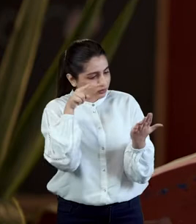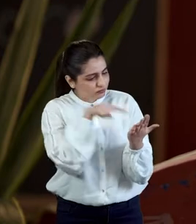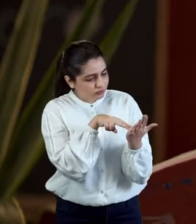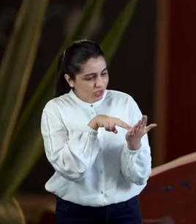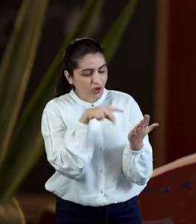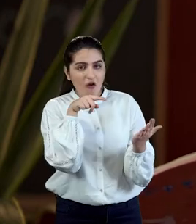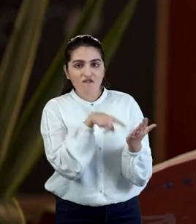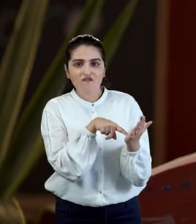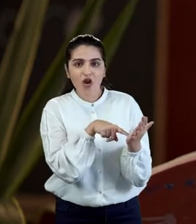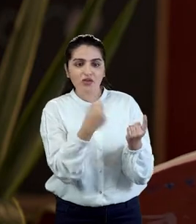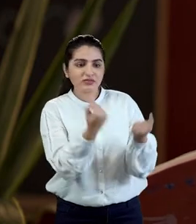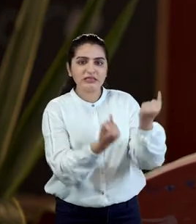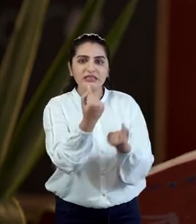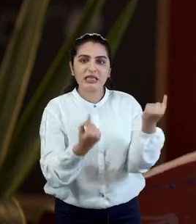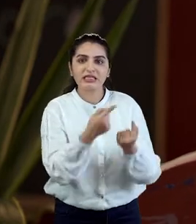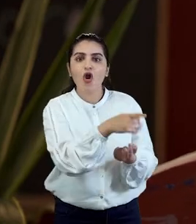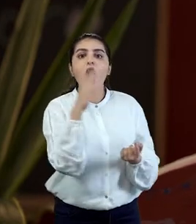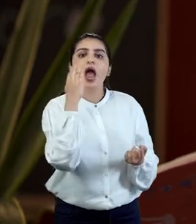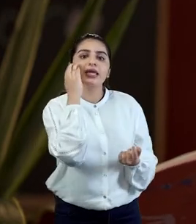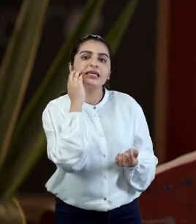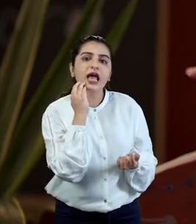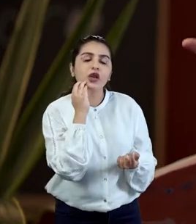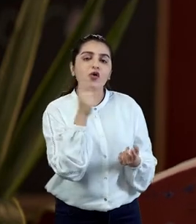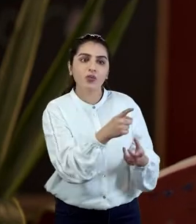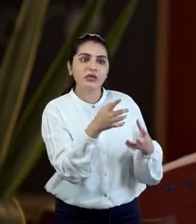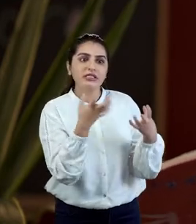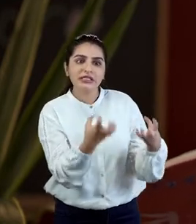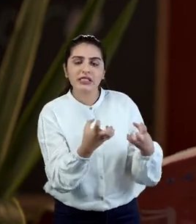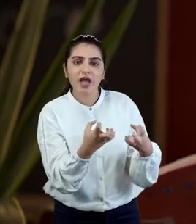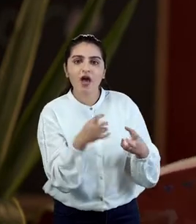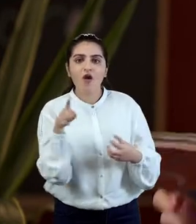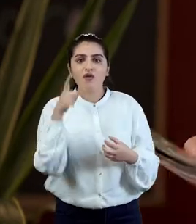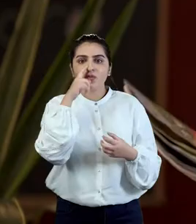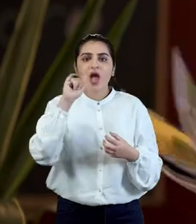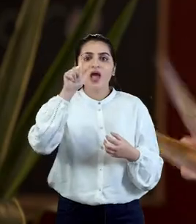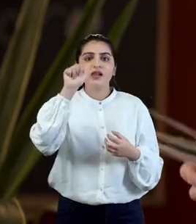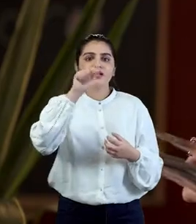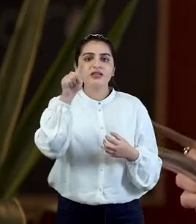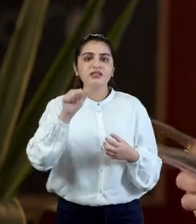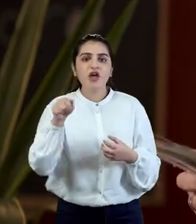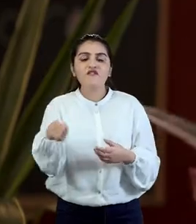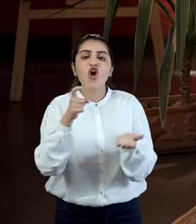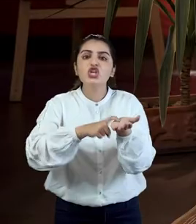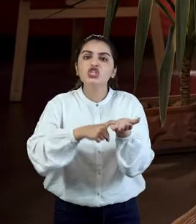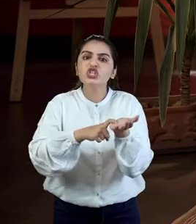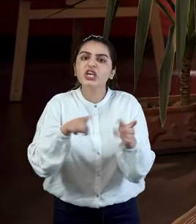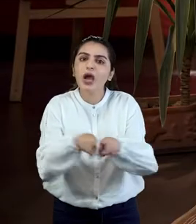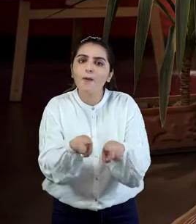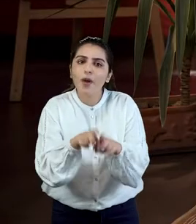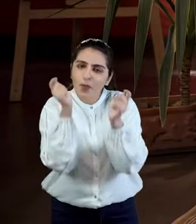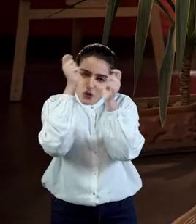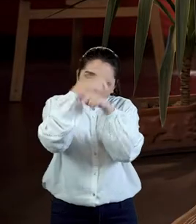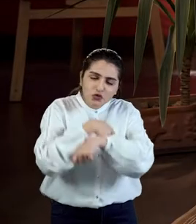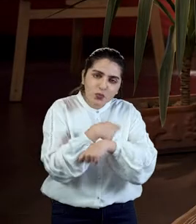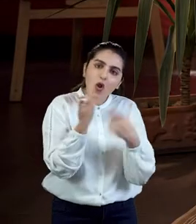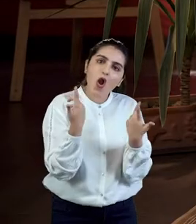his book, "The straw in the farmyard is yellow and thick. Princess Eliza's disguised as a chick." That baby murghi